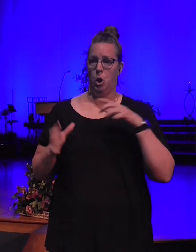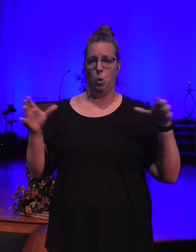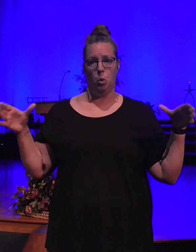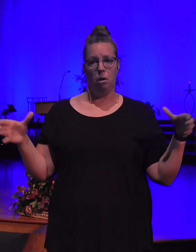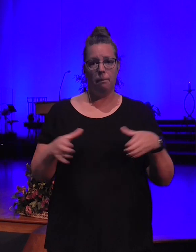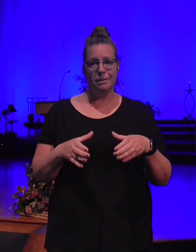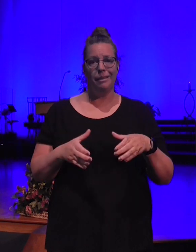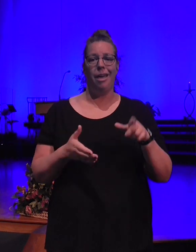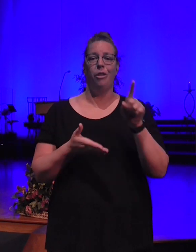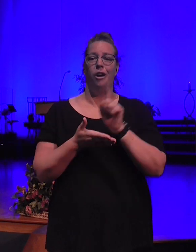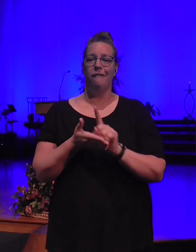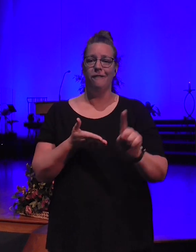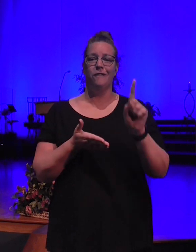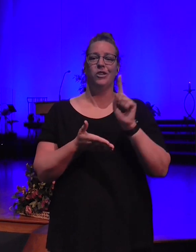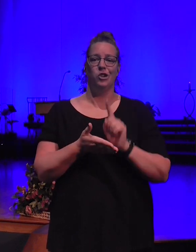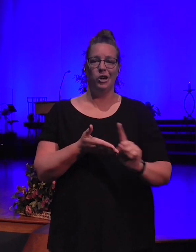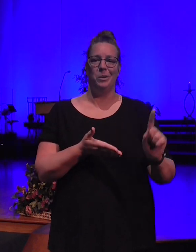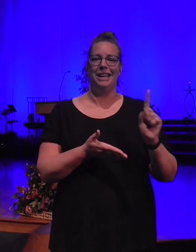every Sunday